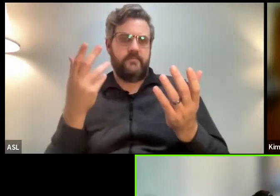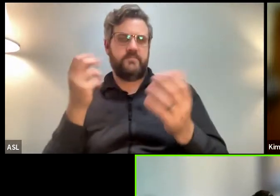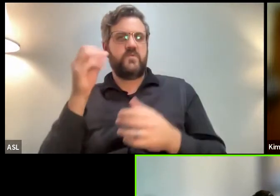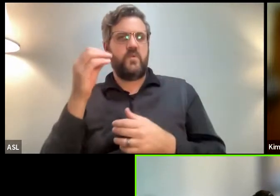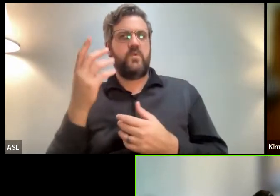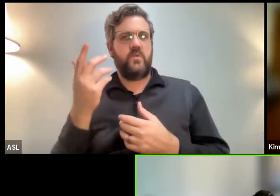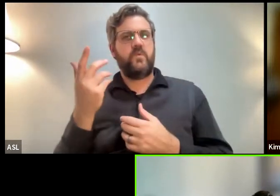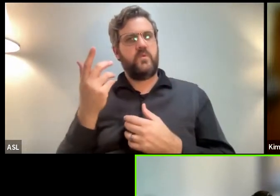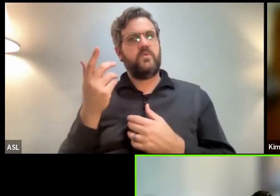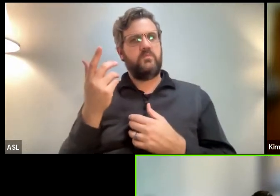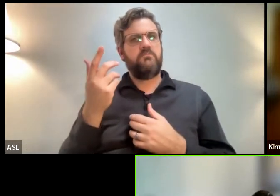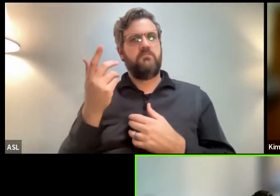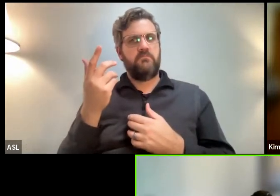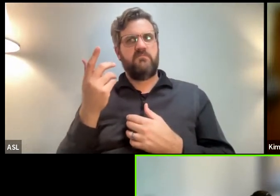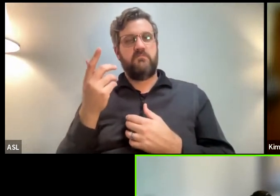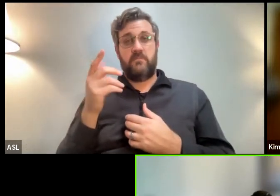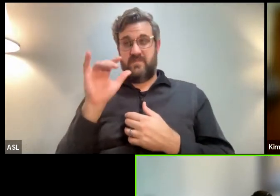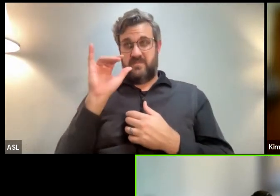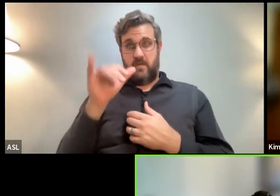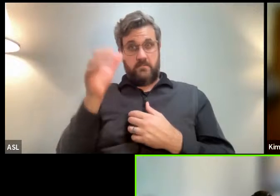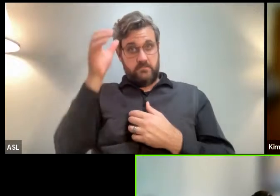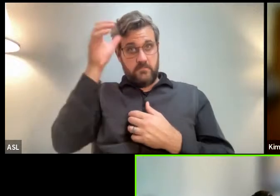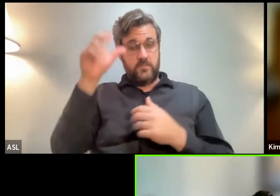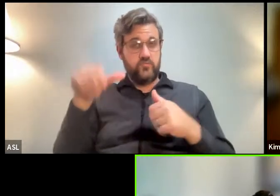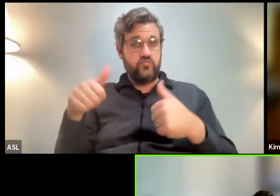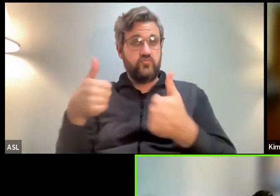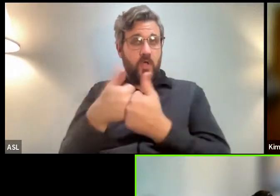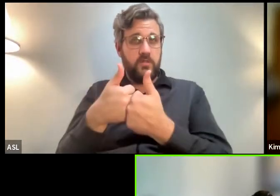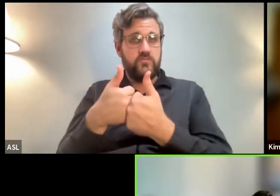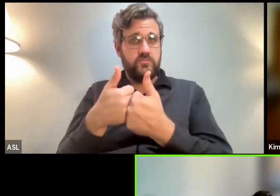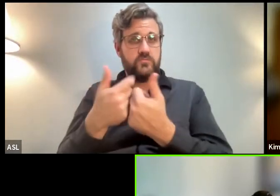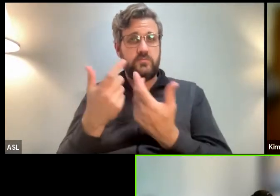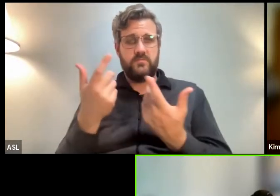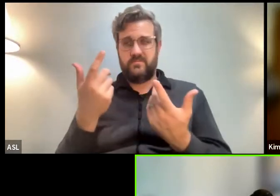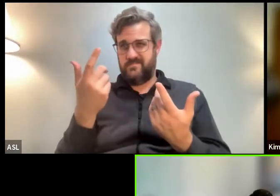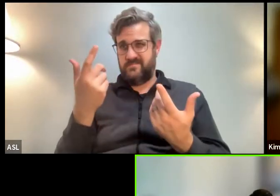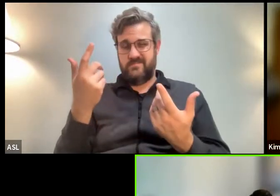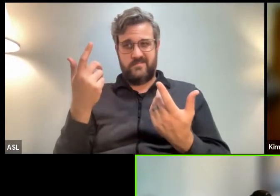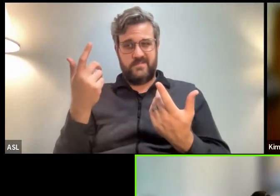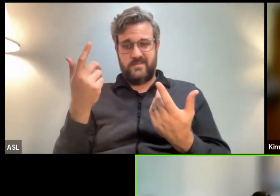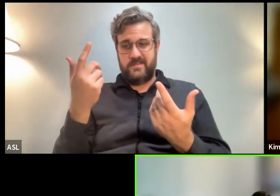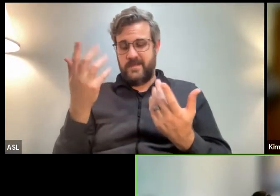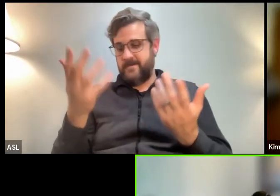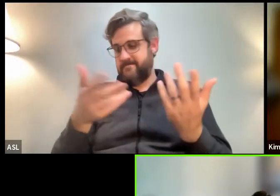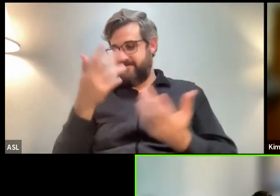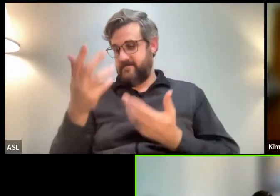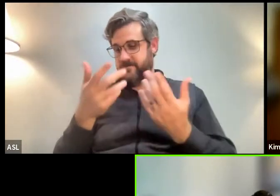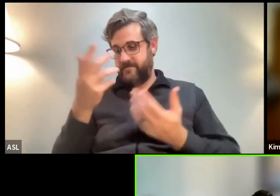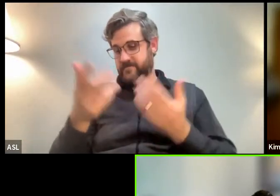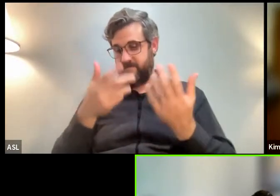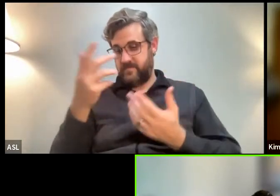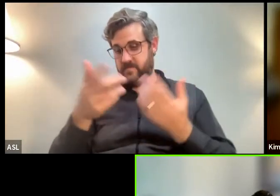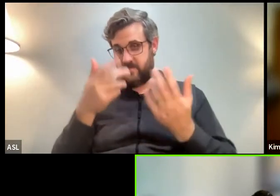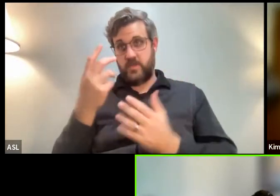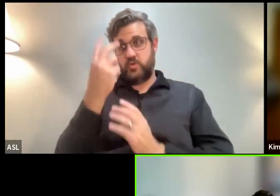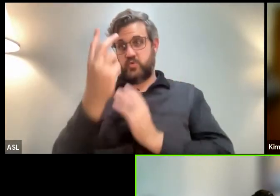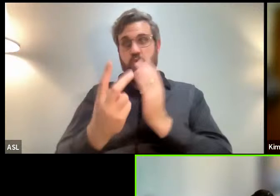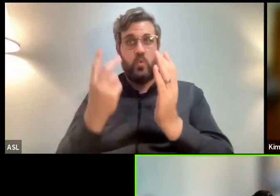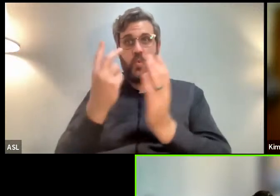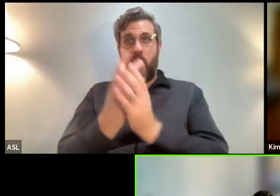So this is a challenge, and this is something that can't be worked through in a